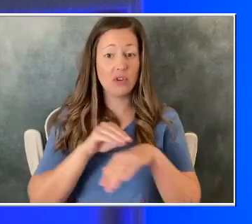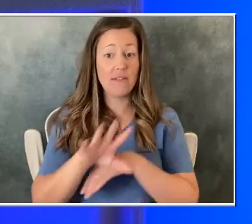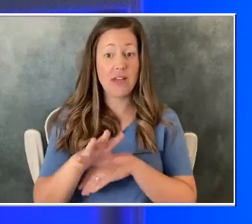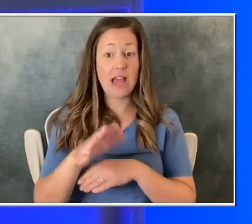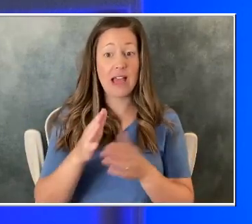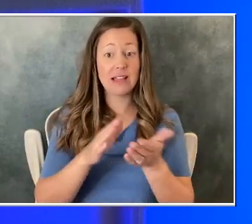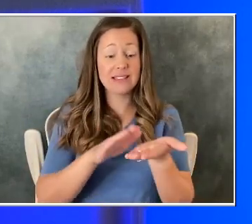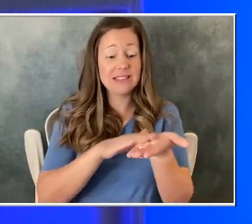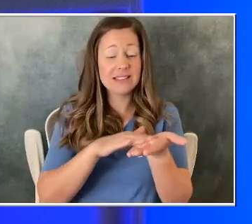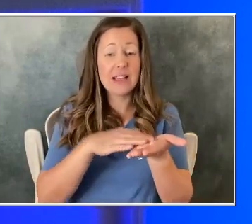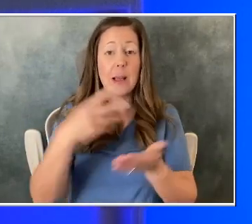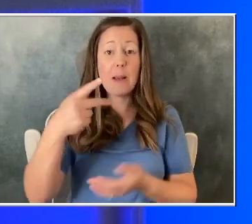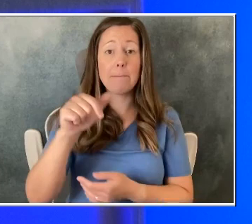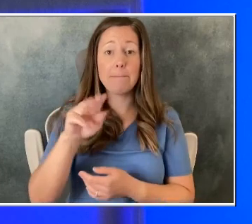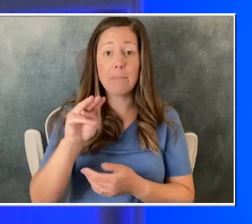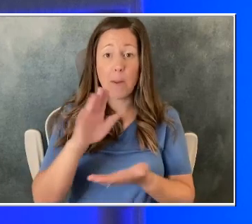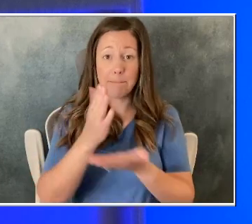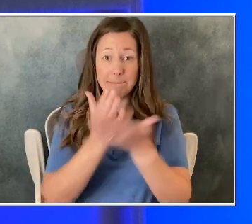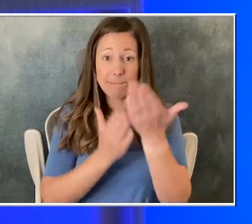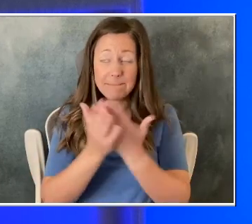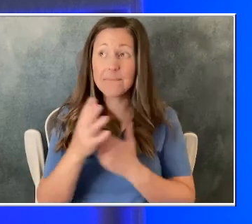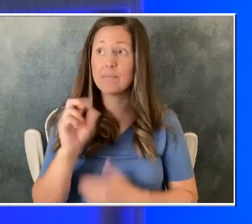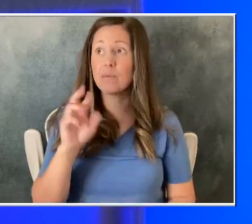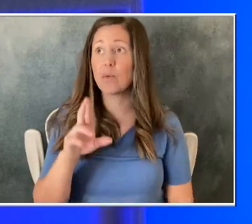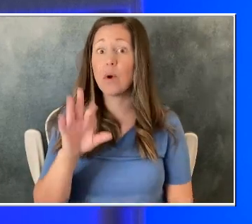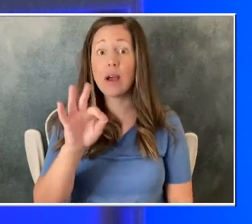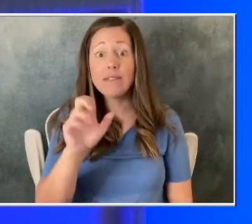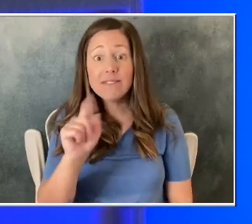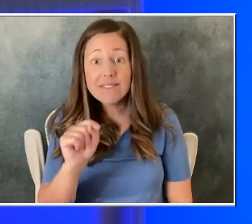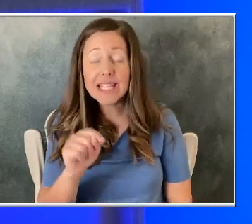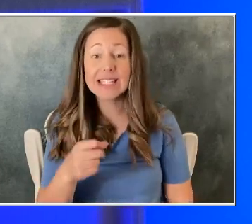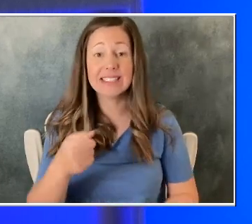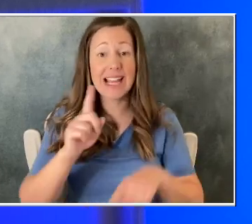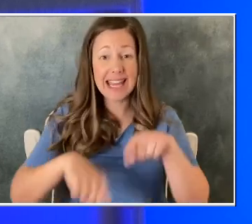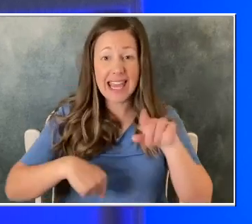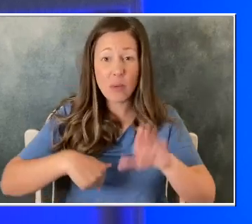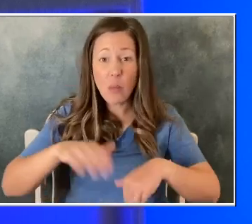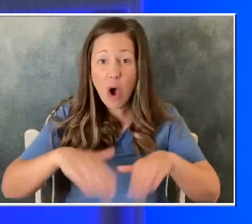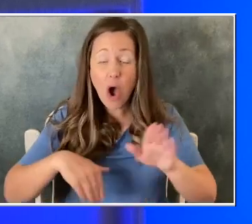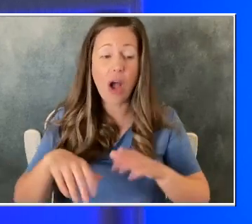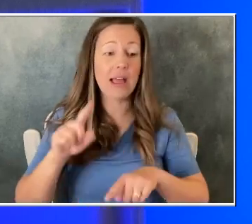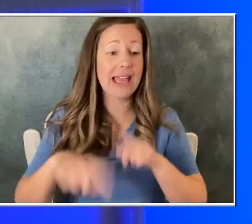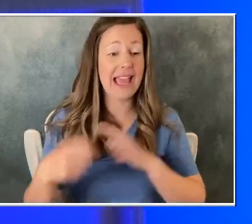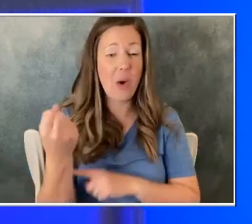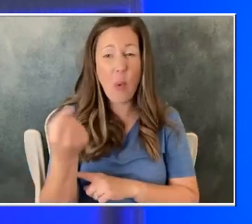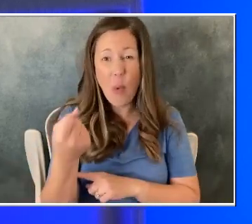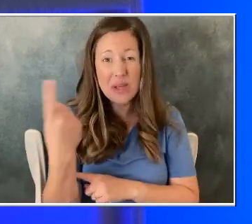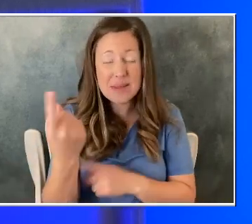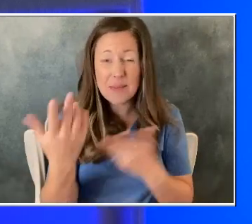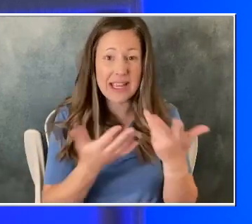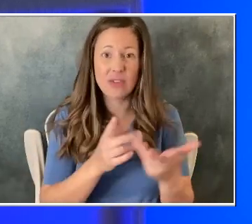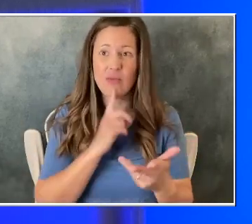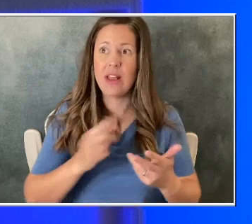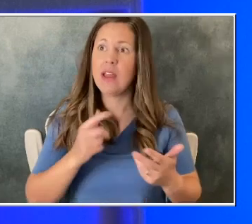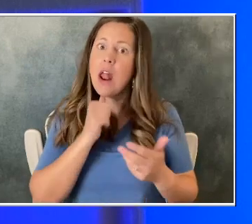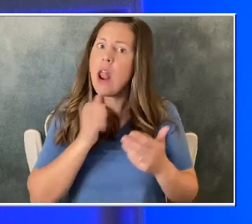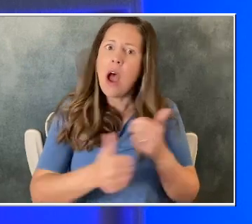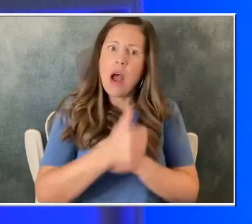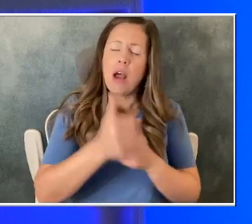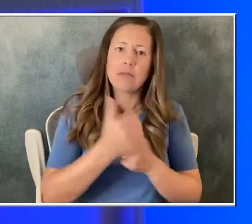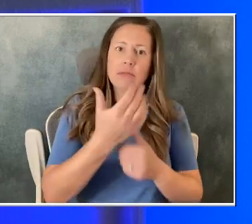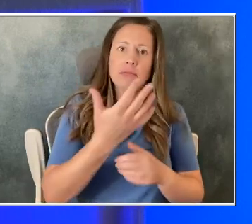their feet, or they can't hold on to anything, they can't walk, even if that's not a life-threatening condition, that really impacts their quality of life,